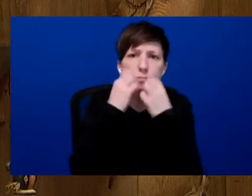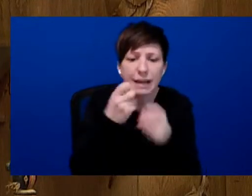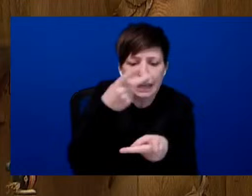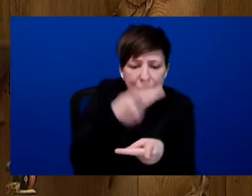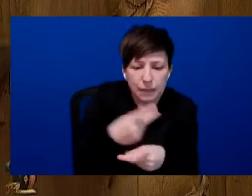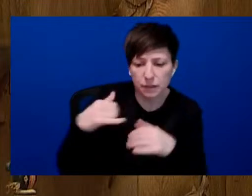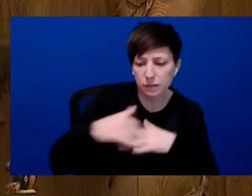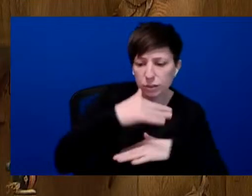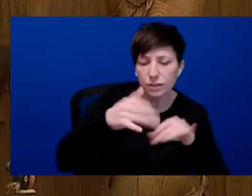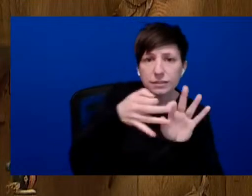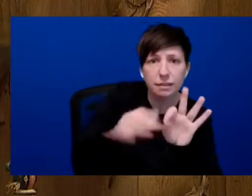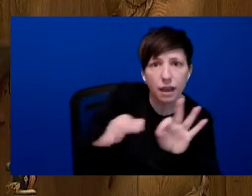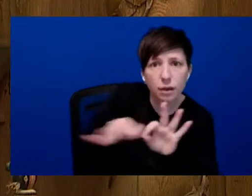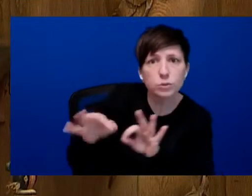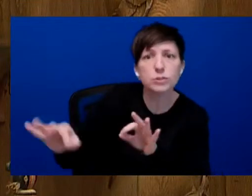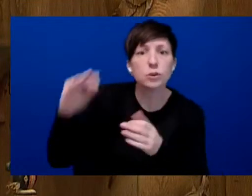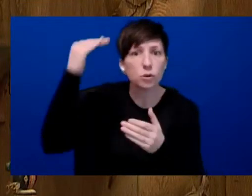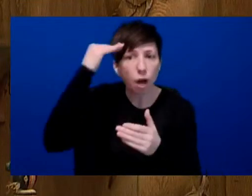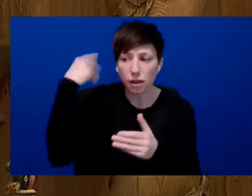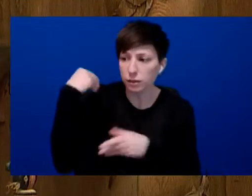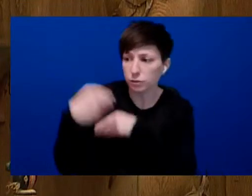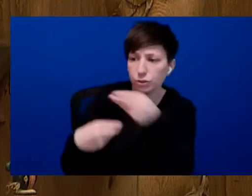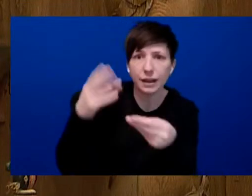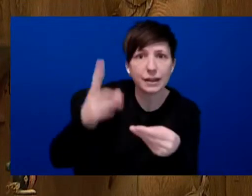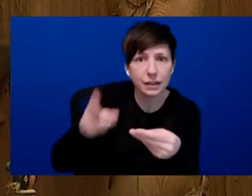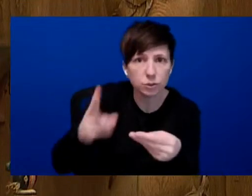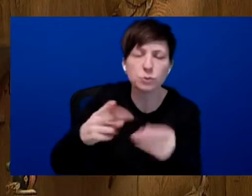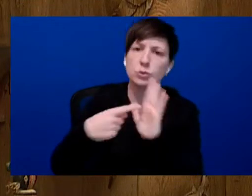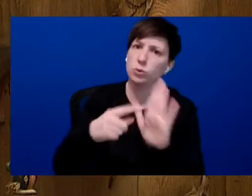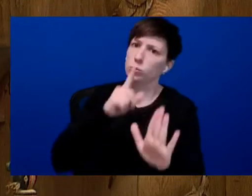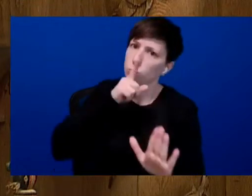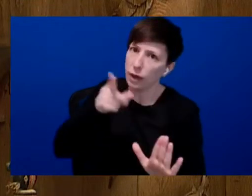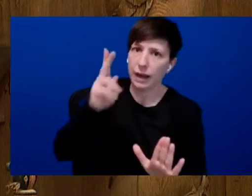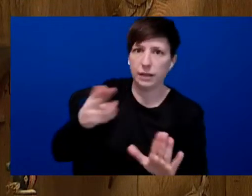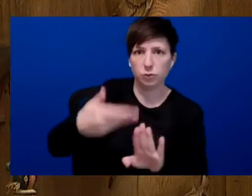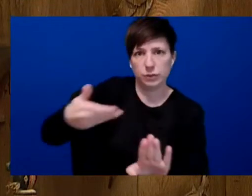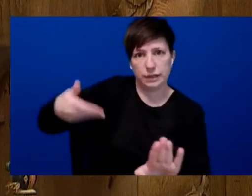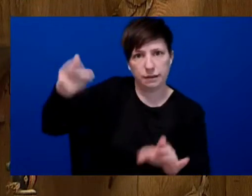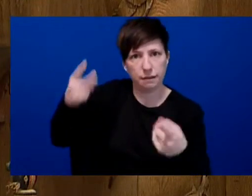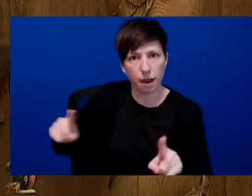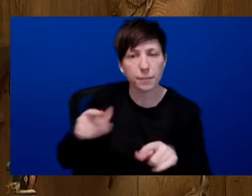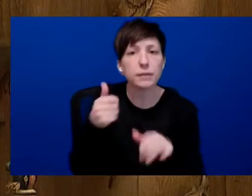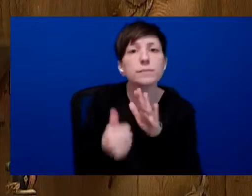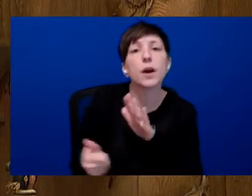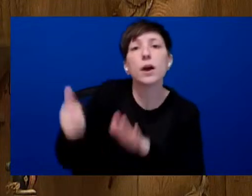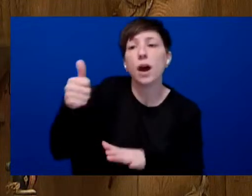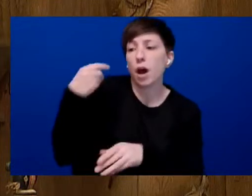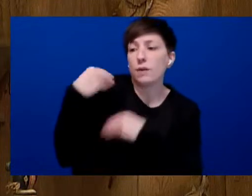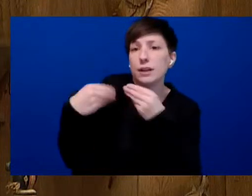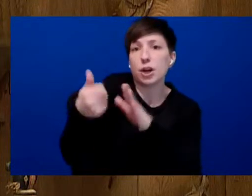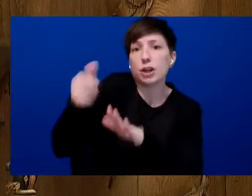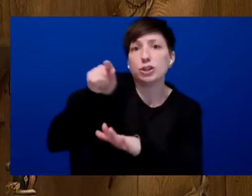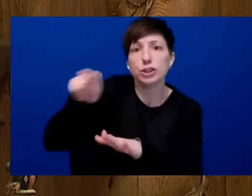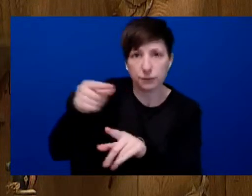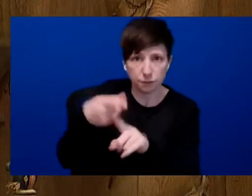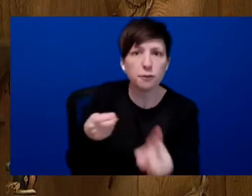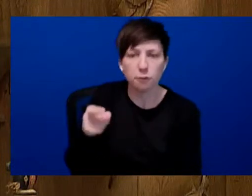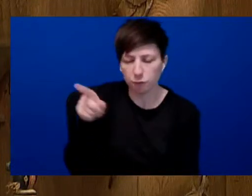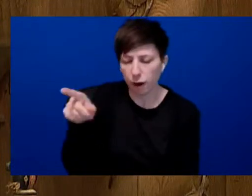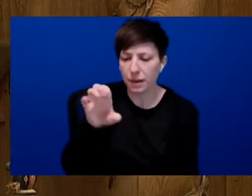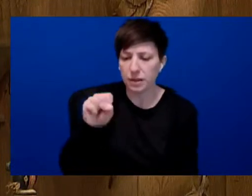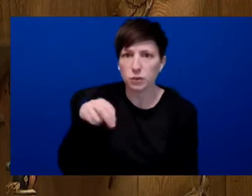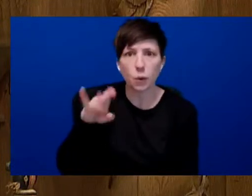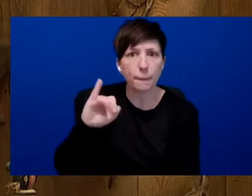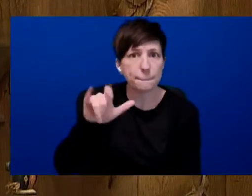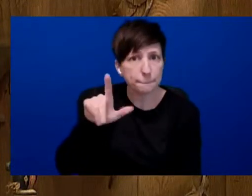lands. As Hereditary Chief Edward Thomas Sr. of the Esquimalt Nation said during the unveiling, it's a